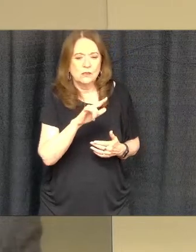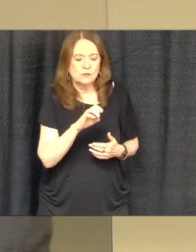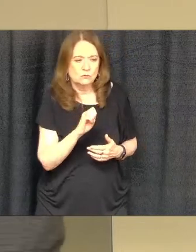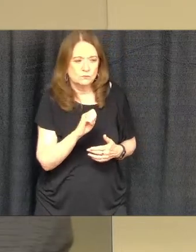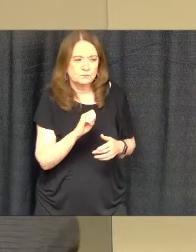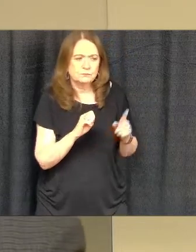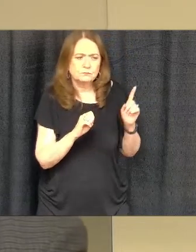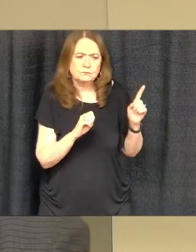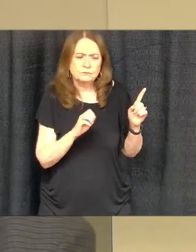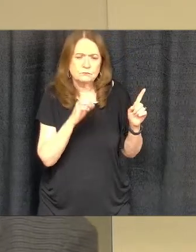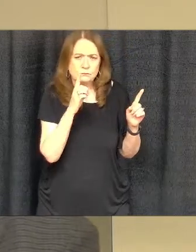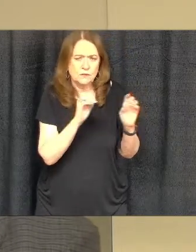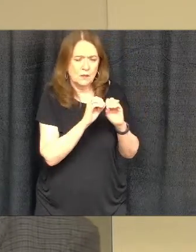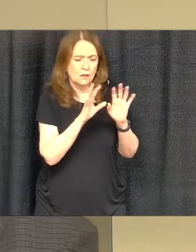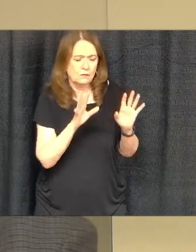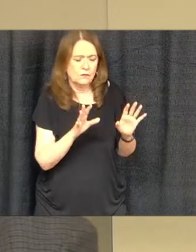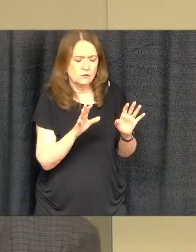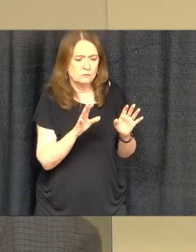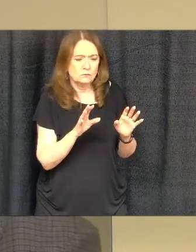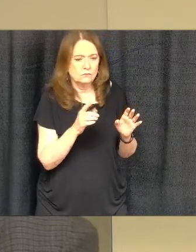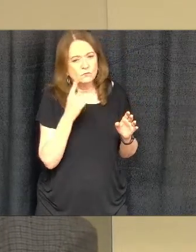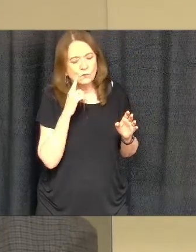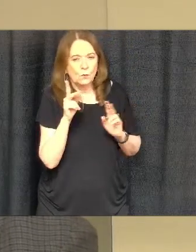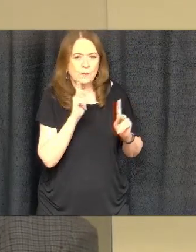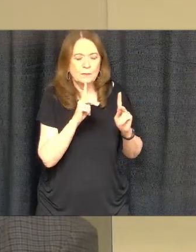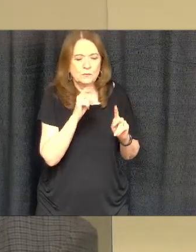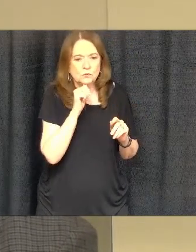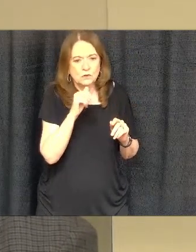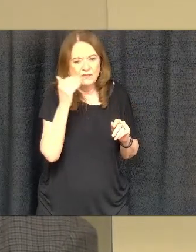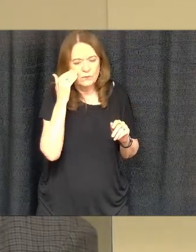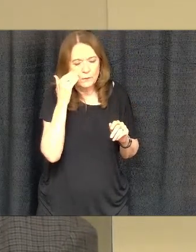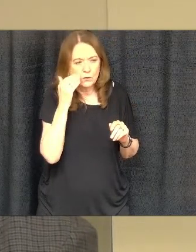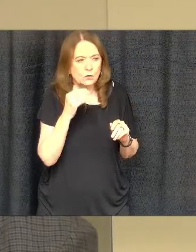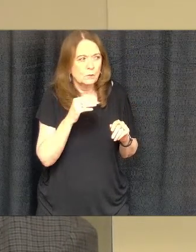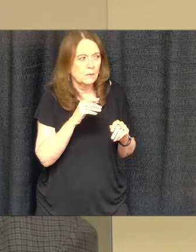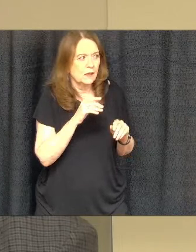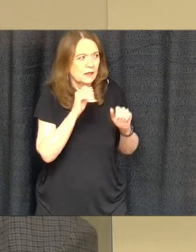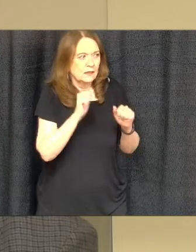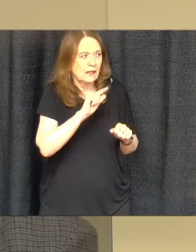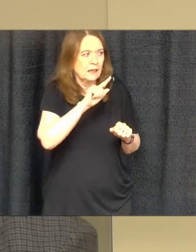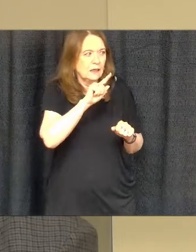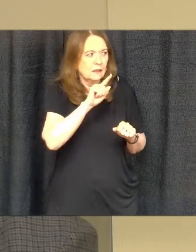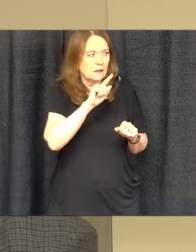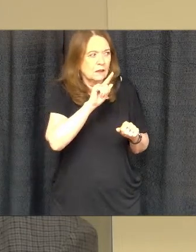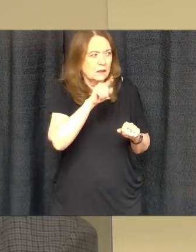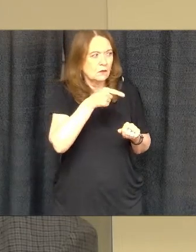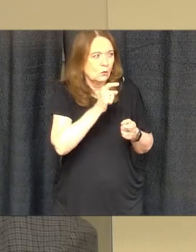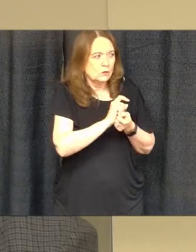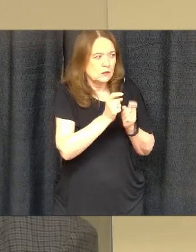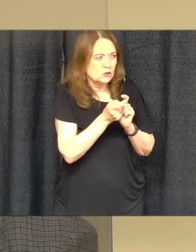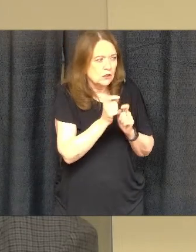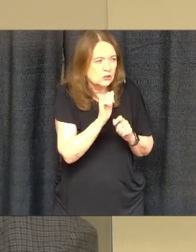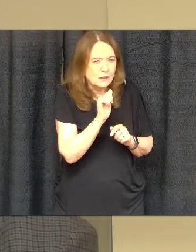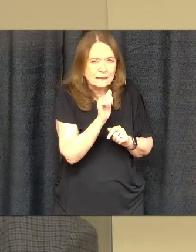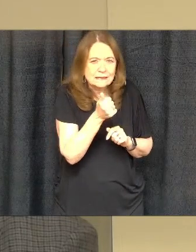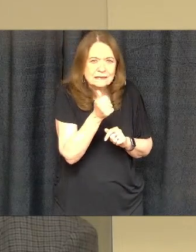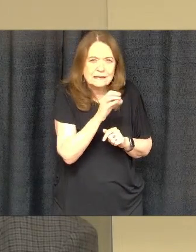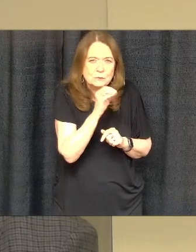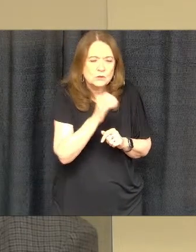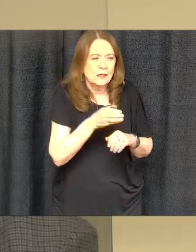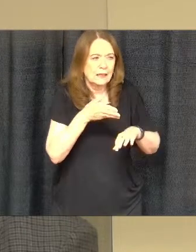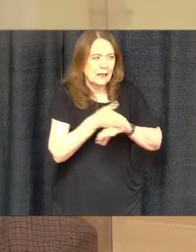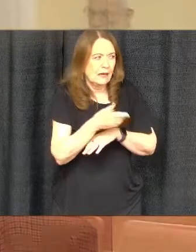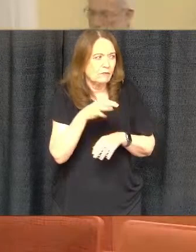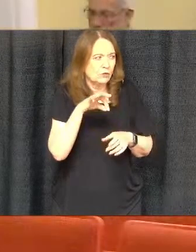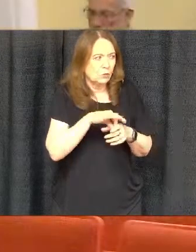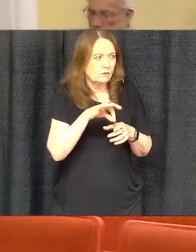to clarify more for people that are not familiar, they can only change this, is it 10%? Like once we vote